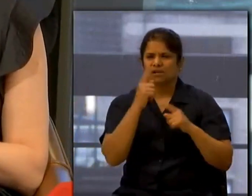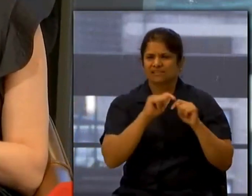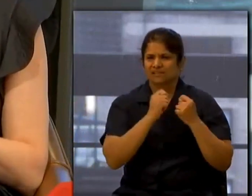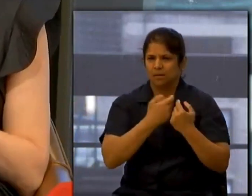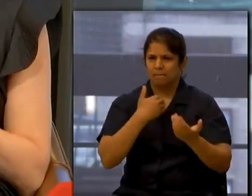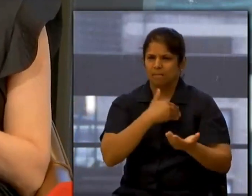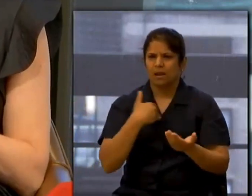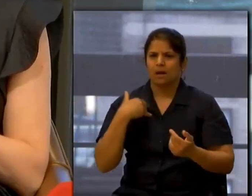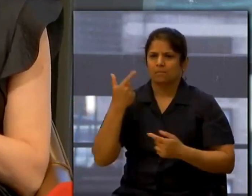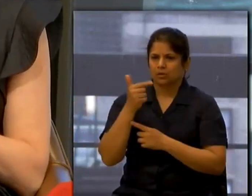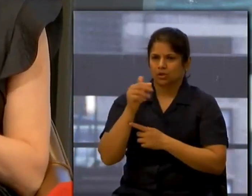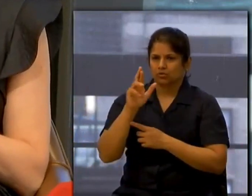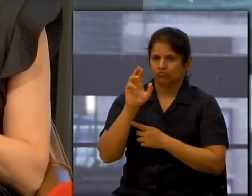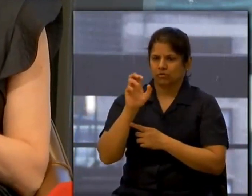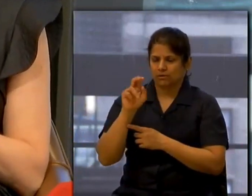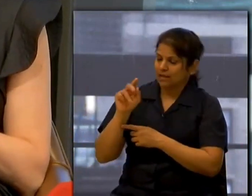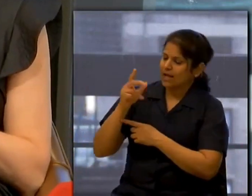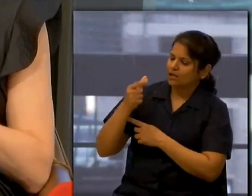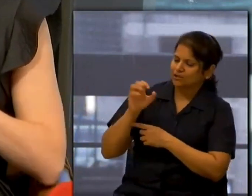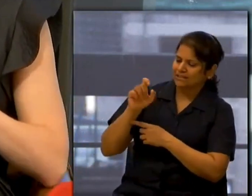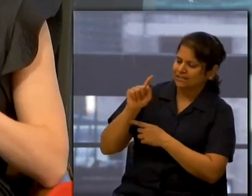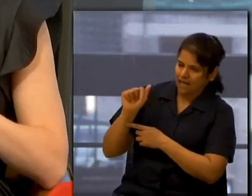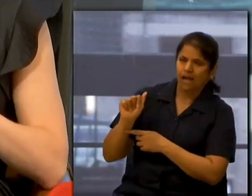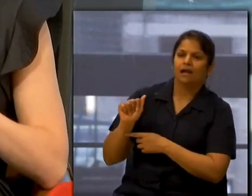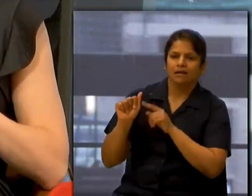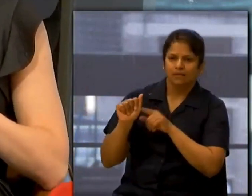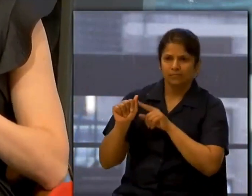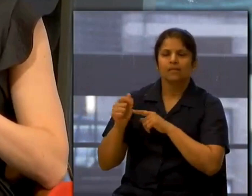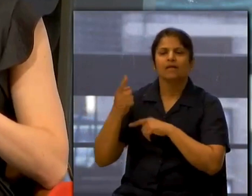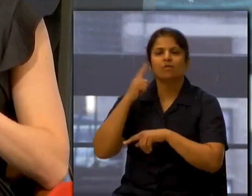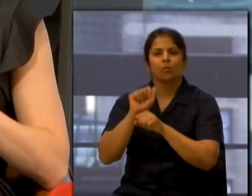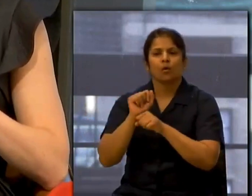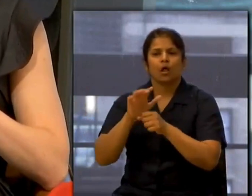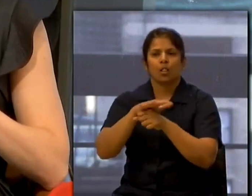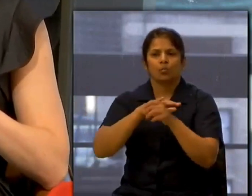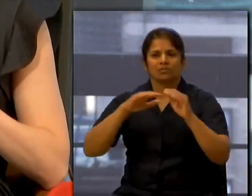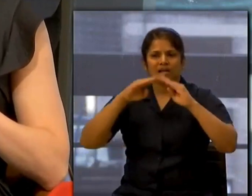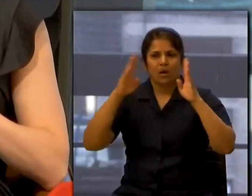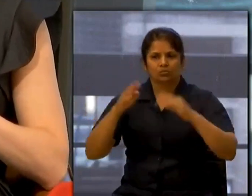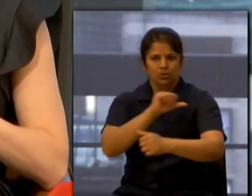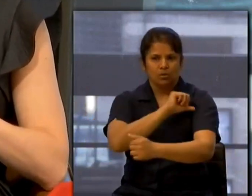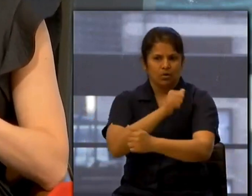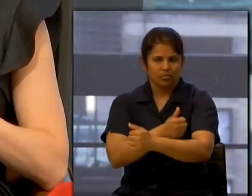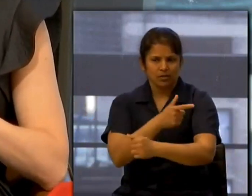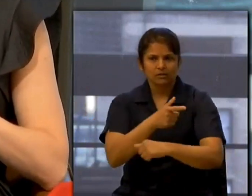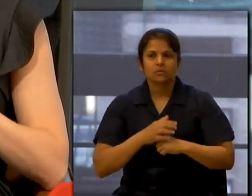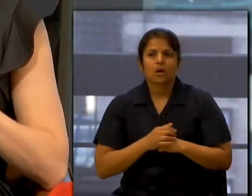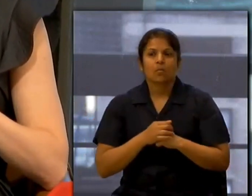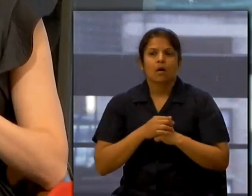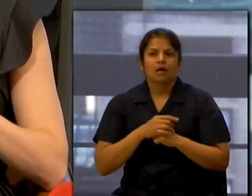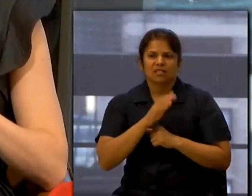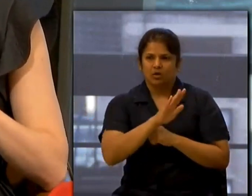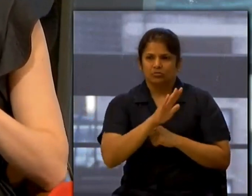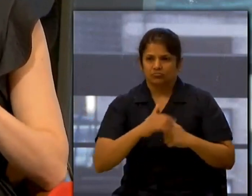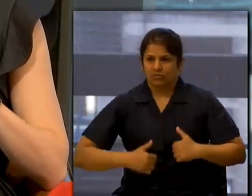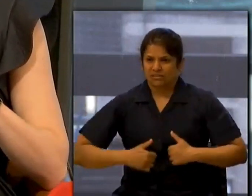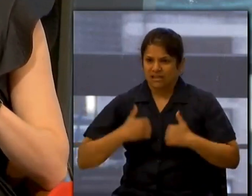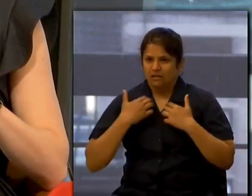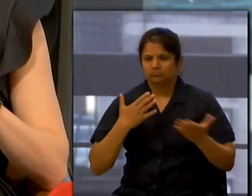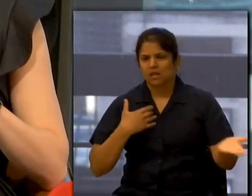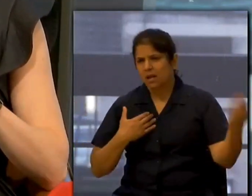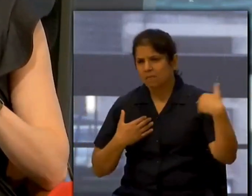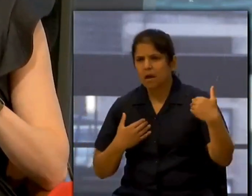she worked for the local housing authority. And so she recruited one of her residents and they were gonna go shopping together.